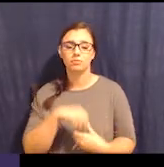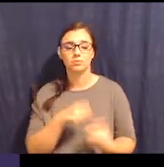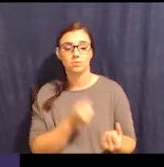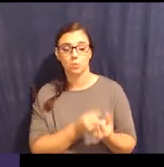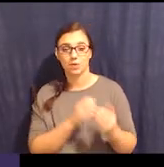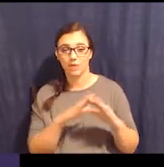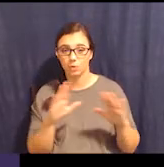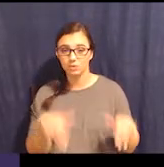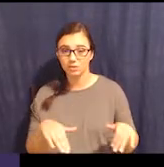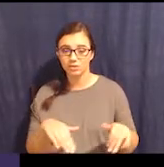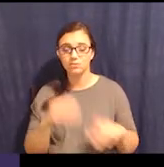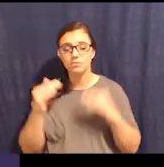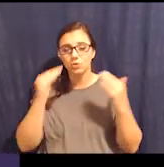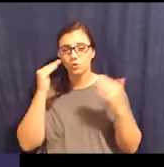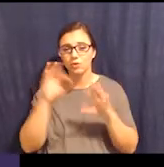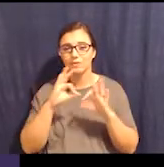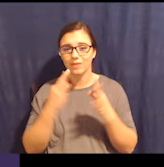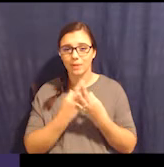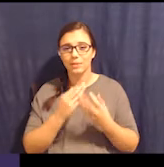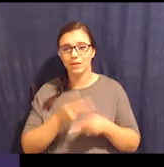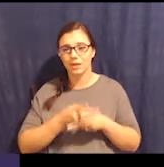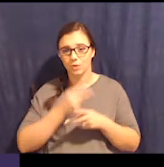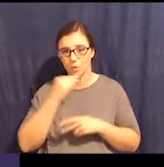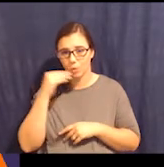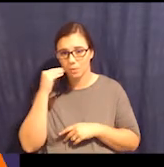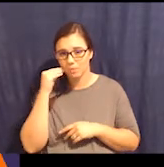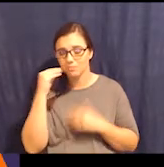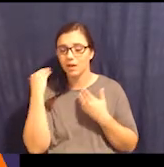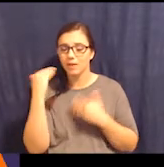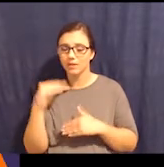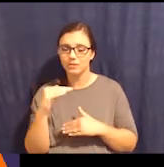health ALFs that are available here in Florida.